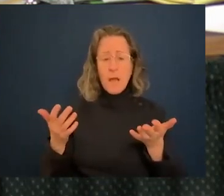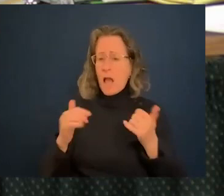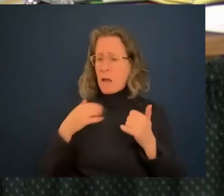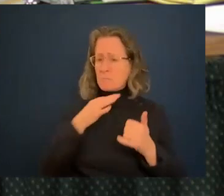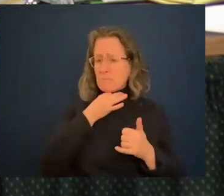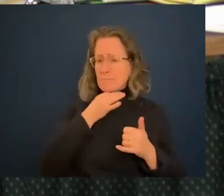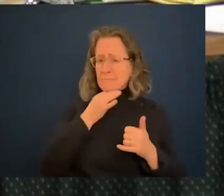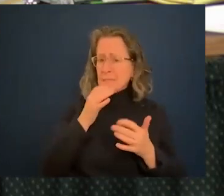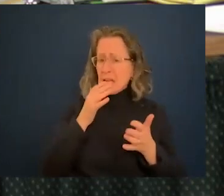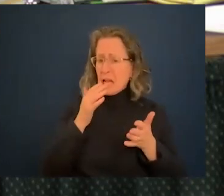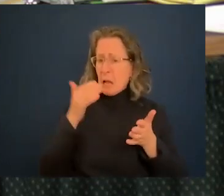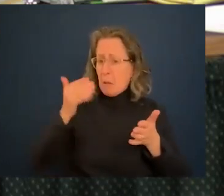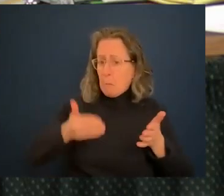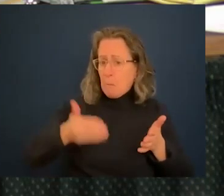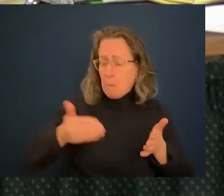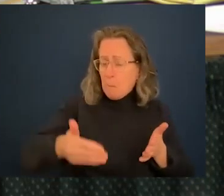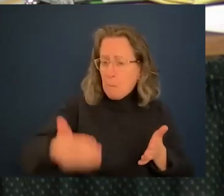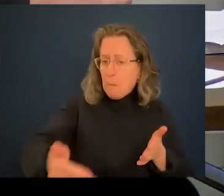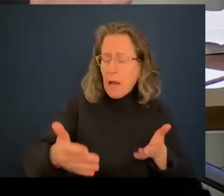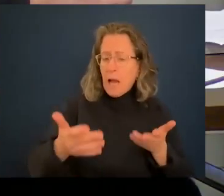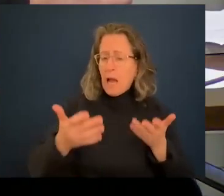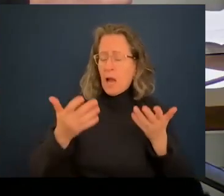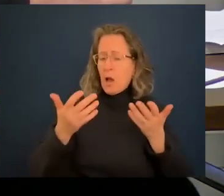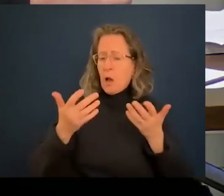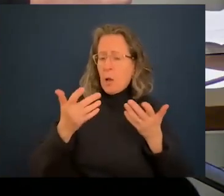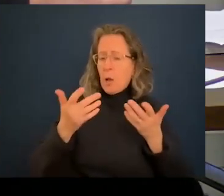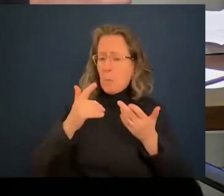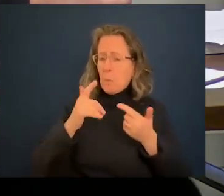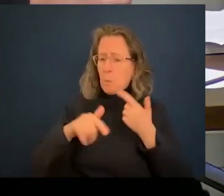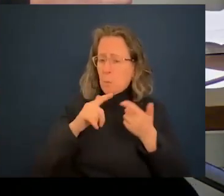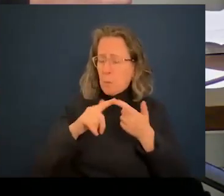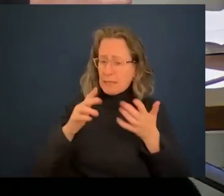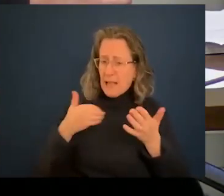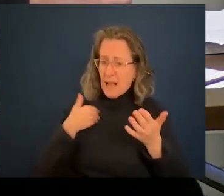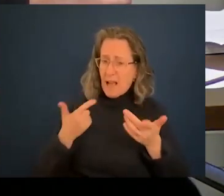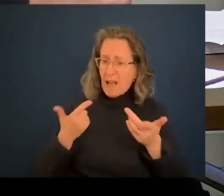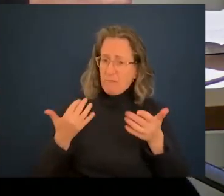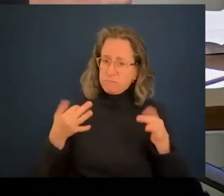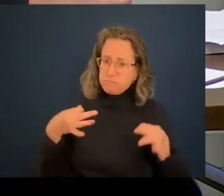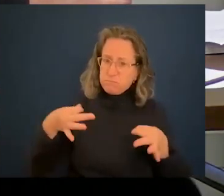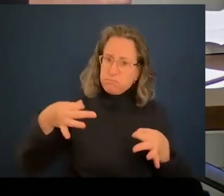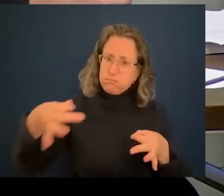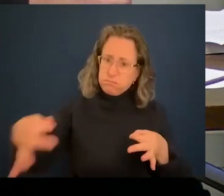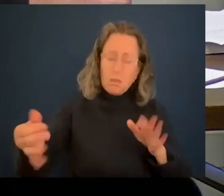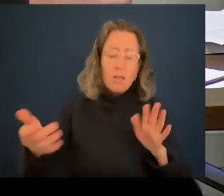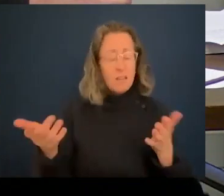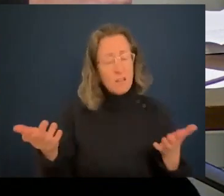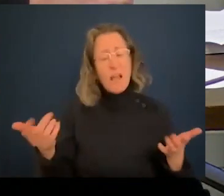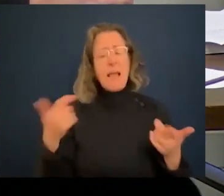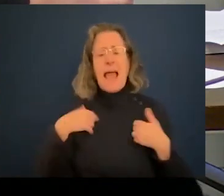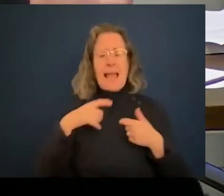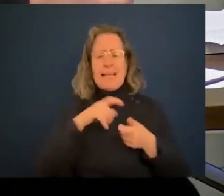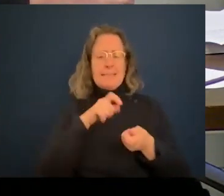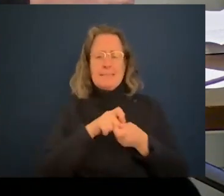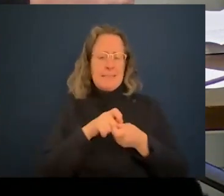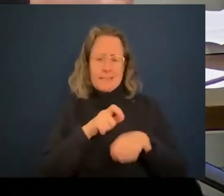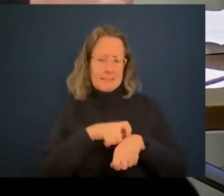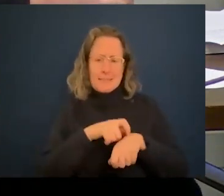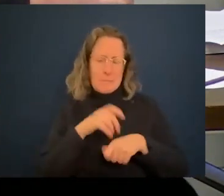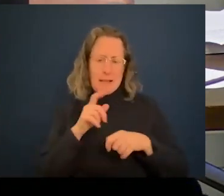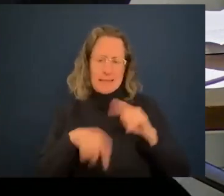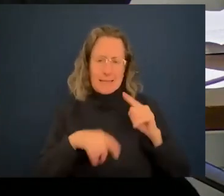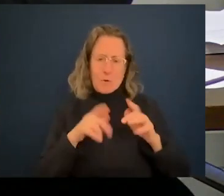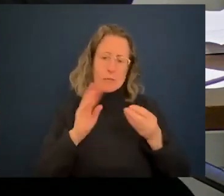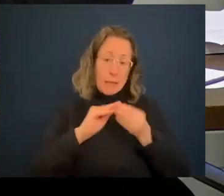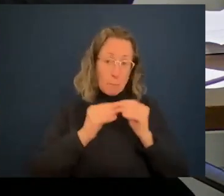you know uh I can't give you an exact amount but we have pointed 20 to 30 minutes for any amounts when the